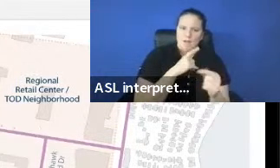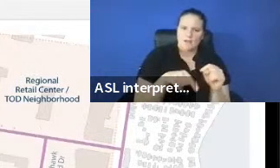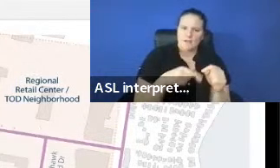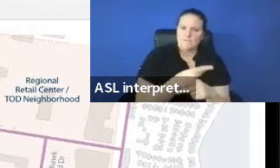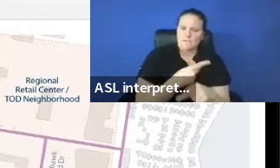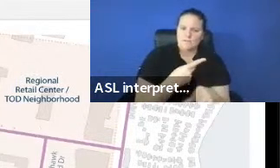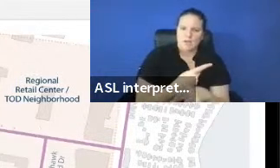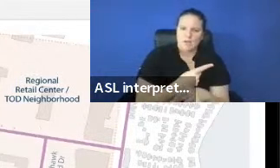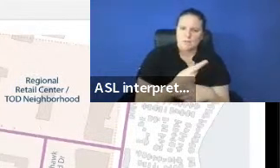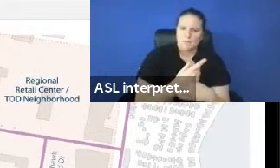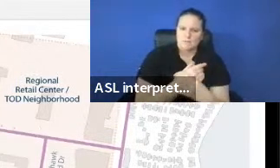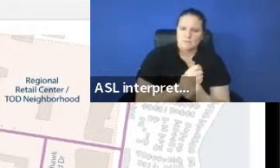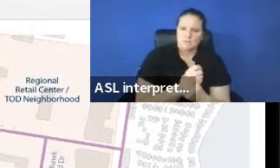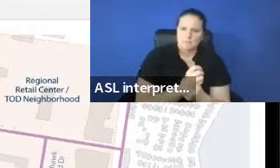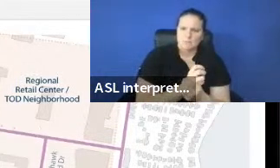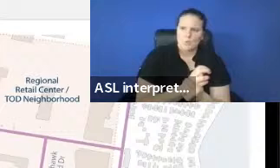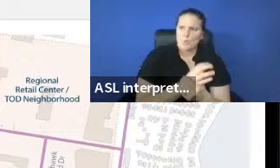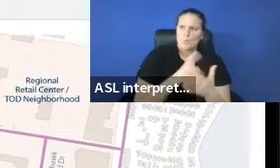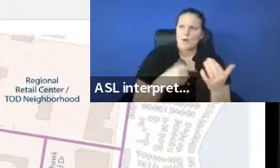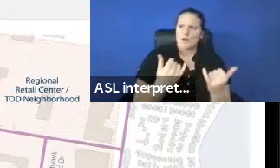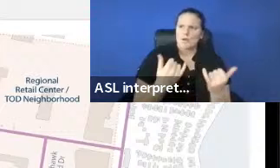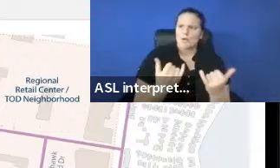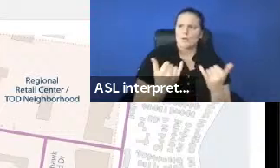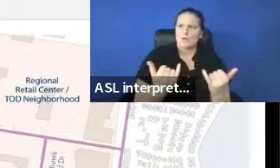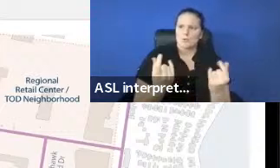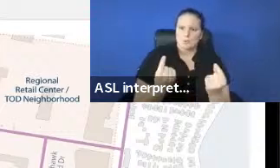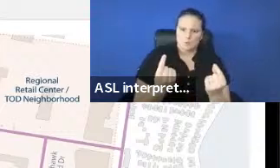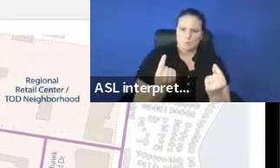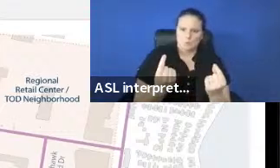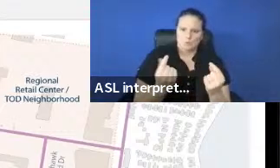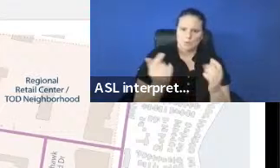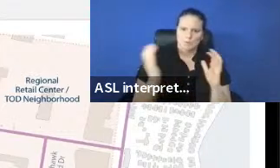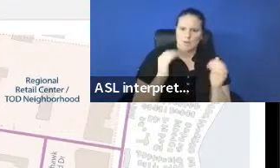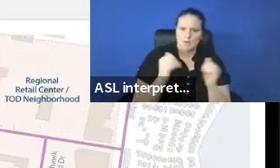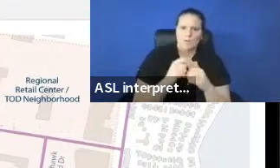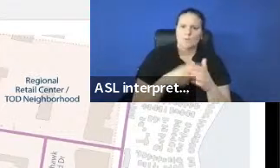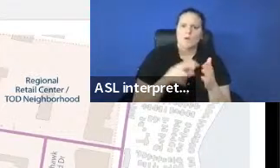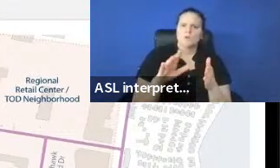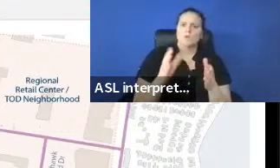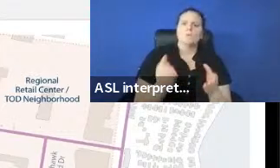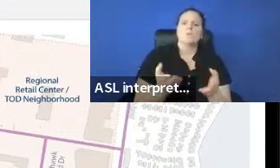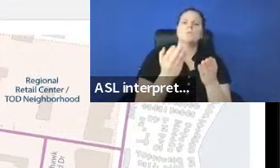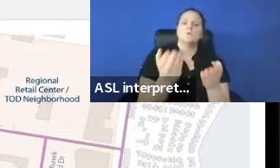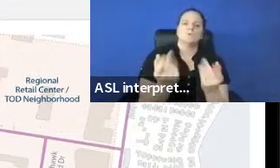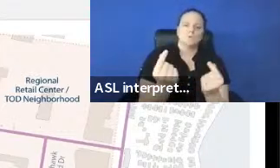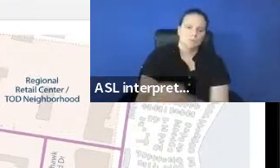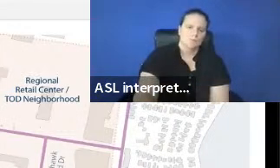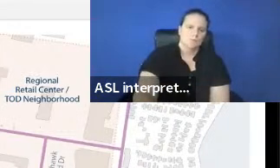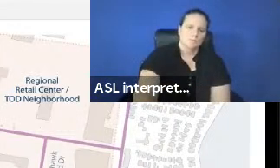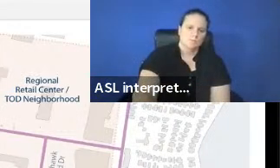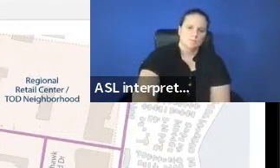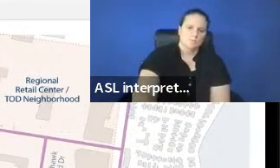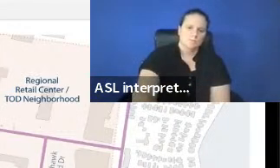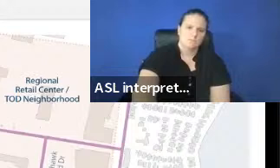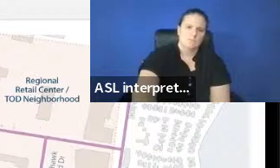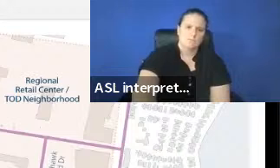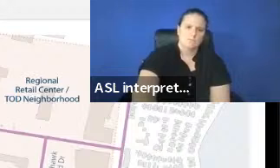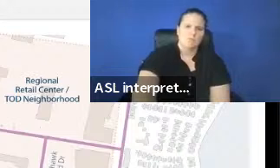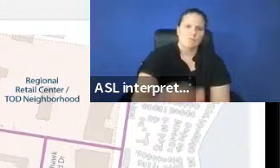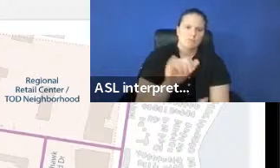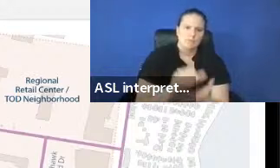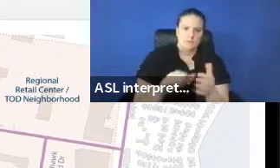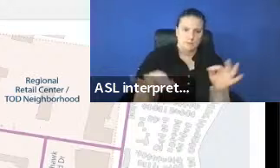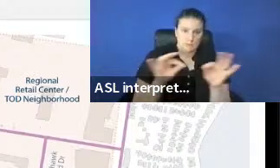out what we currently do versus what you're proposing. And I think that's the crucial question